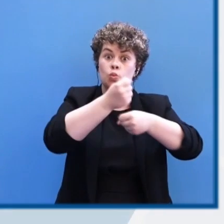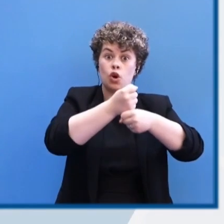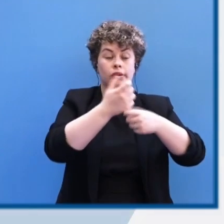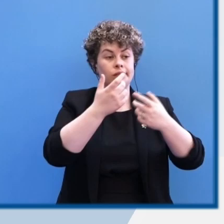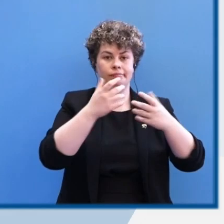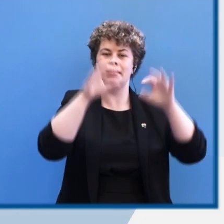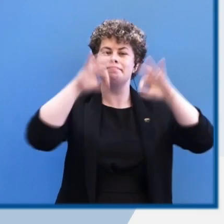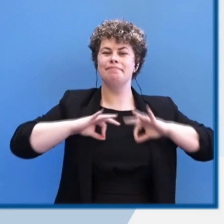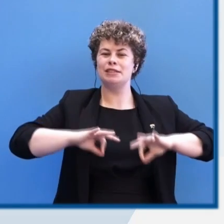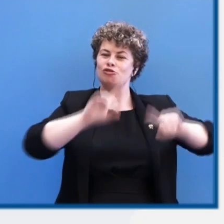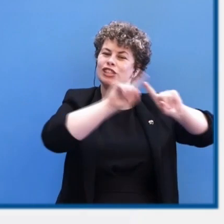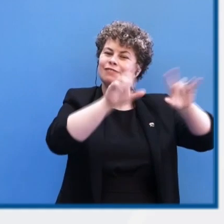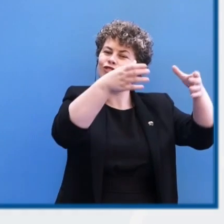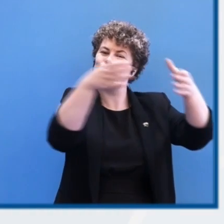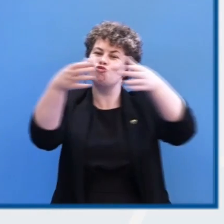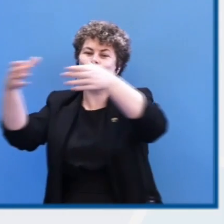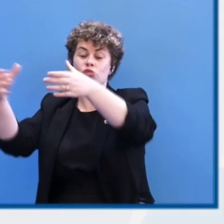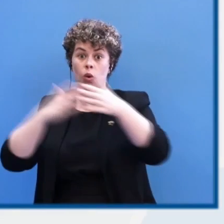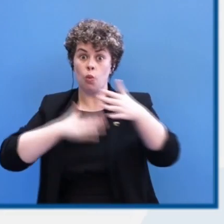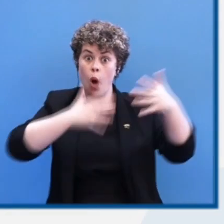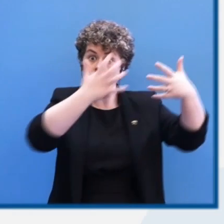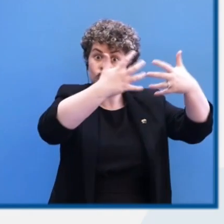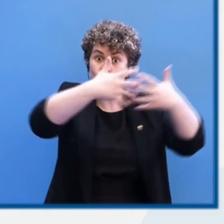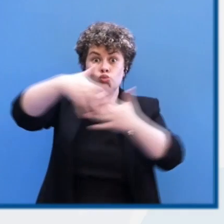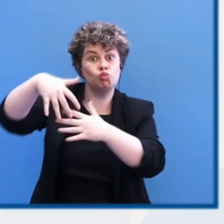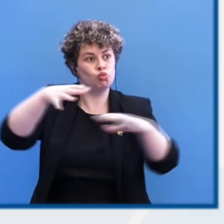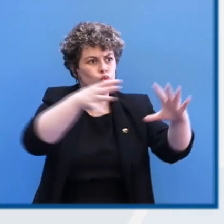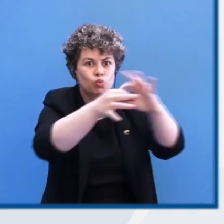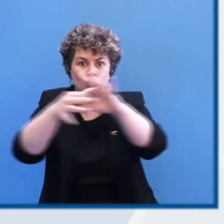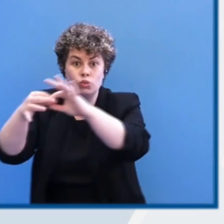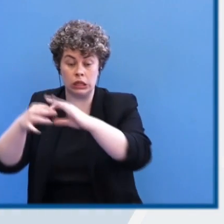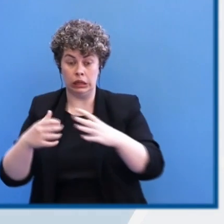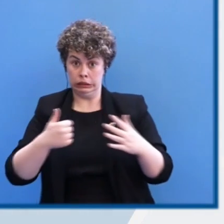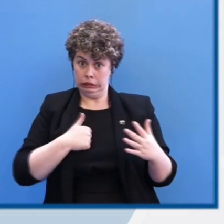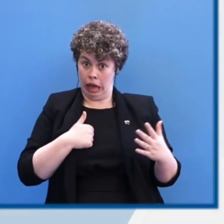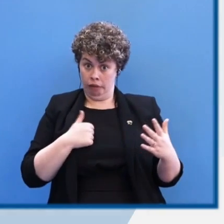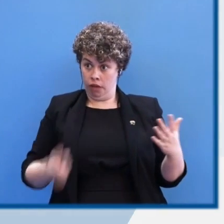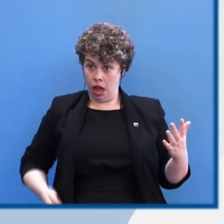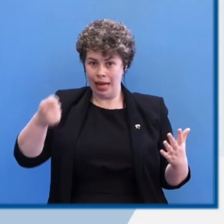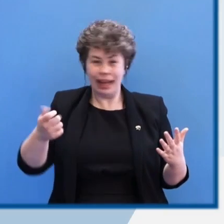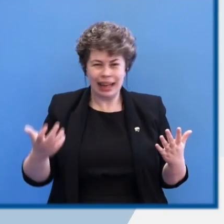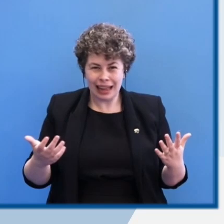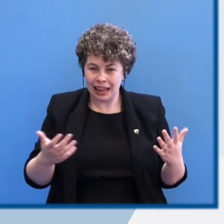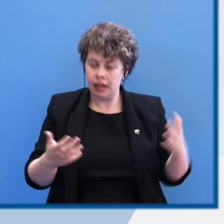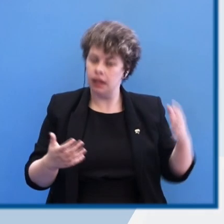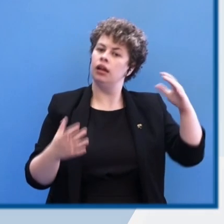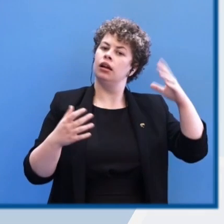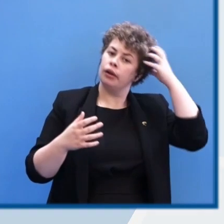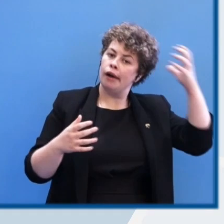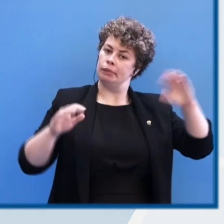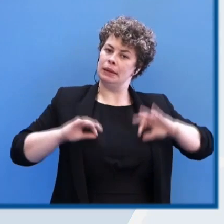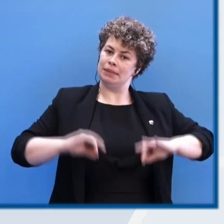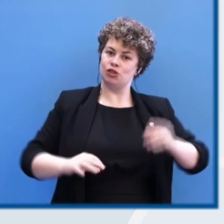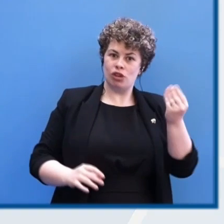need financial support. And so I would say the Minister of Finance is always in